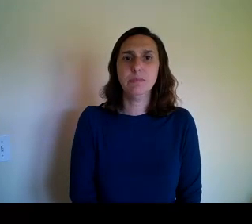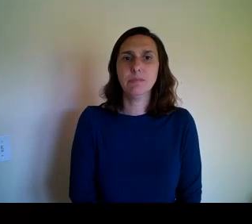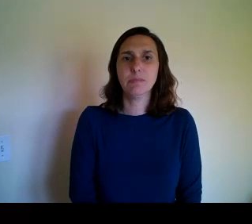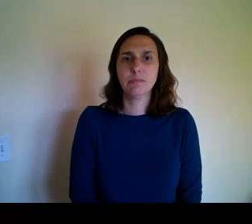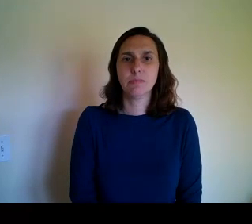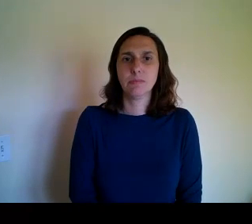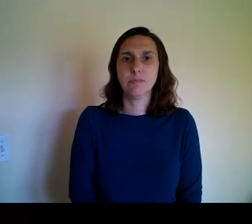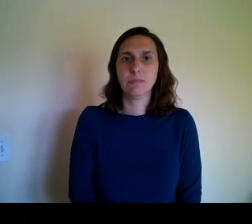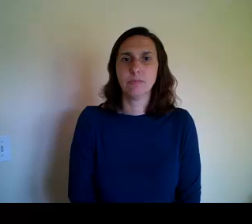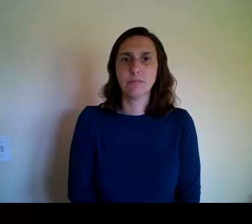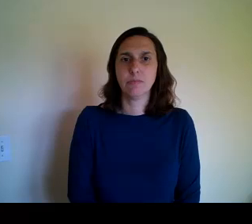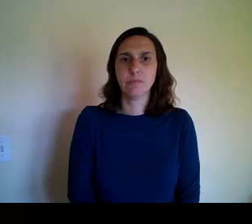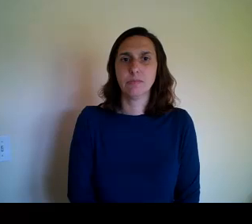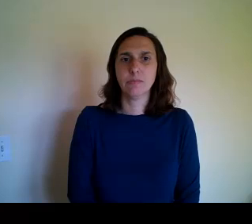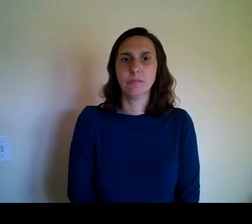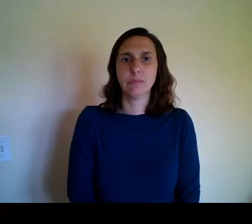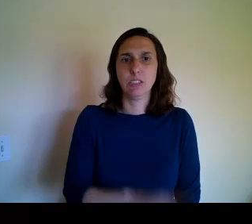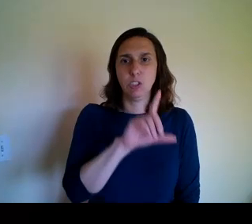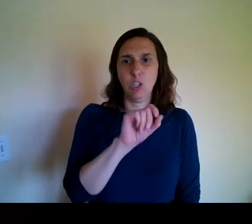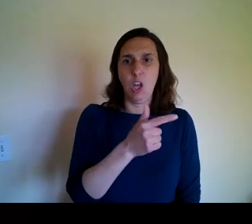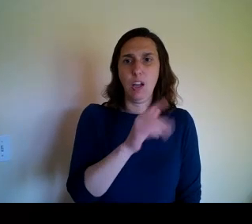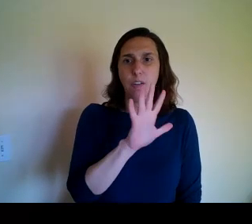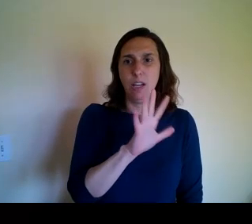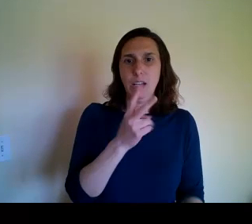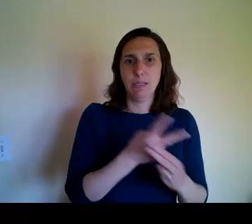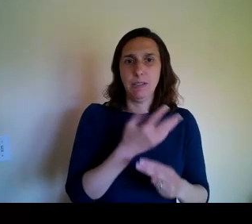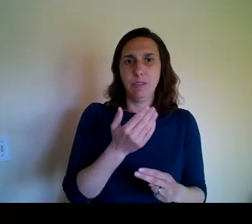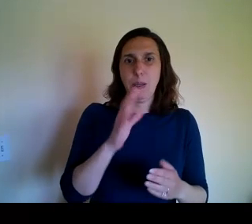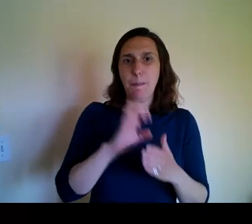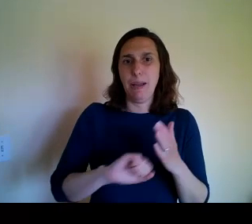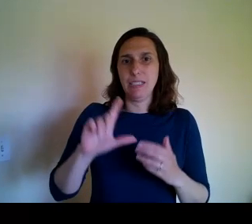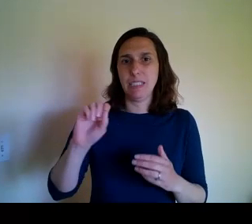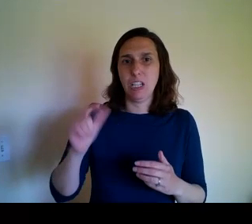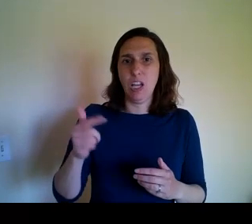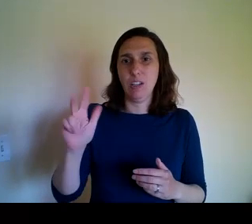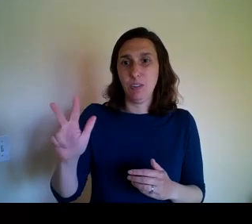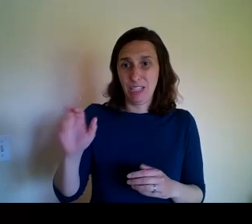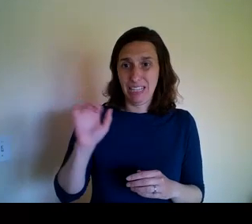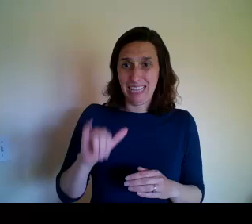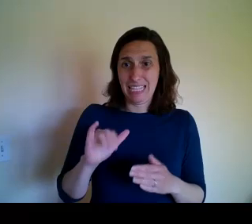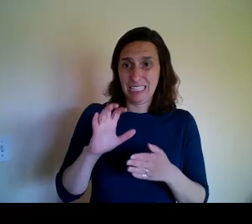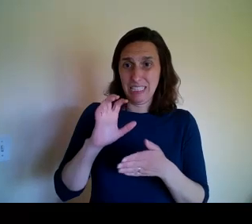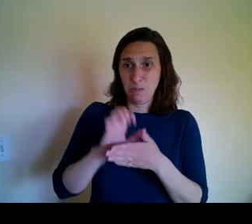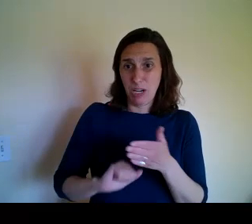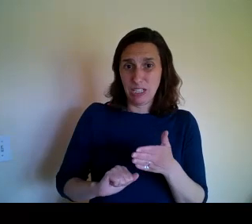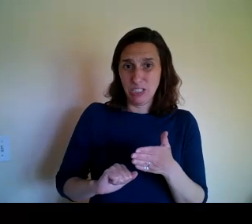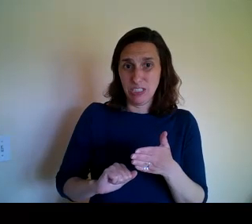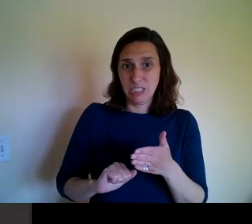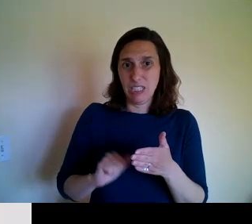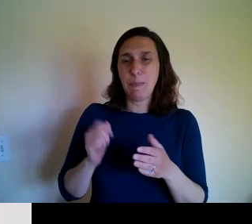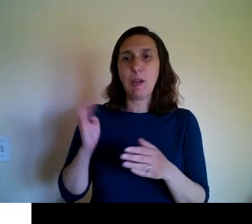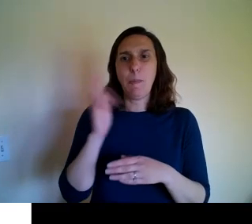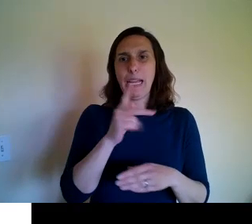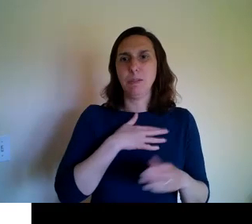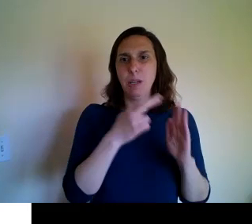log of 3. But the subtraction And again, I'll go back to this